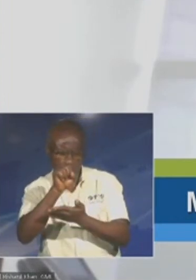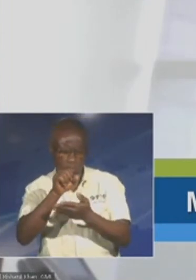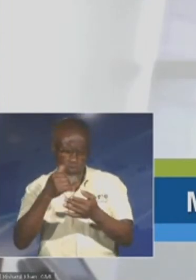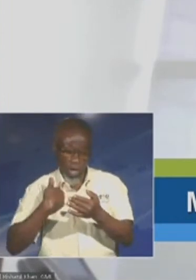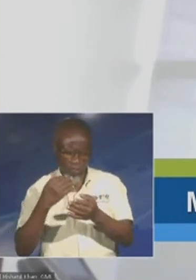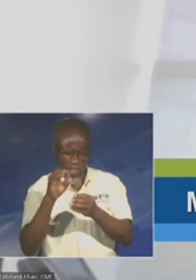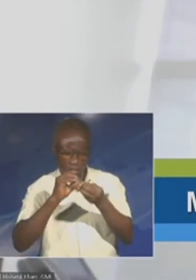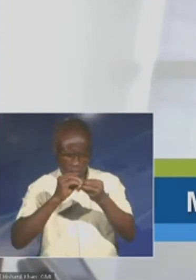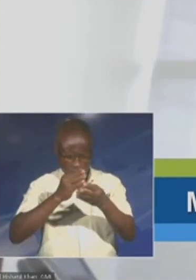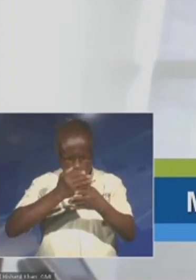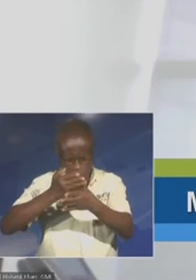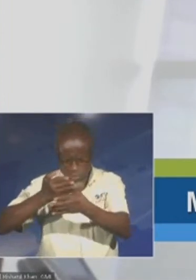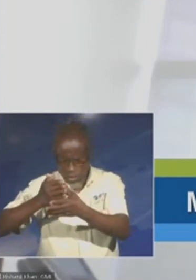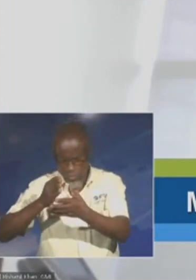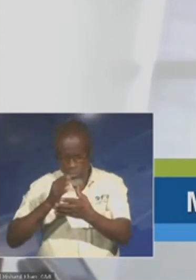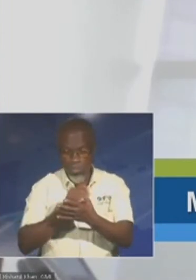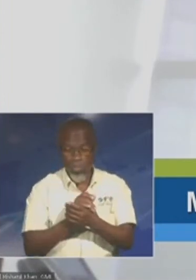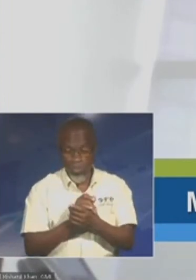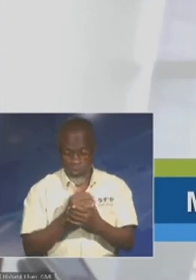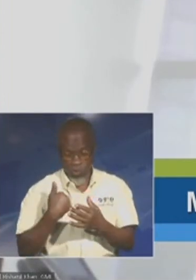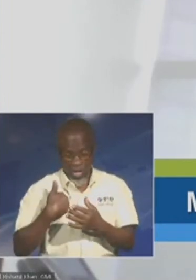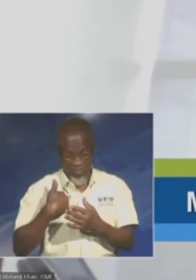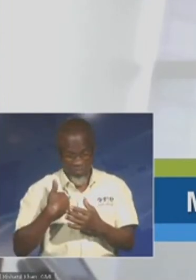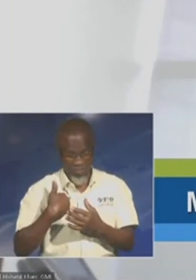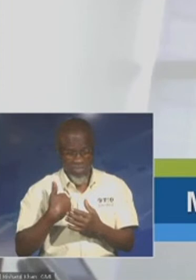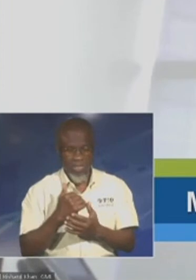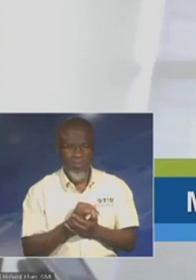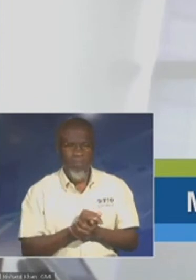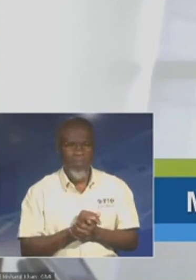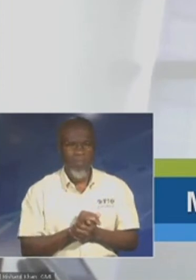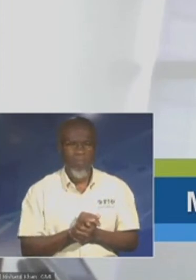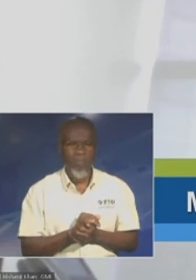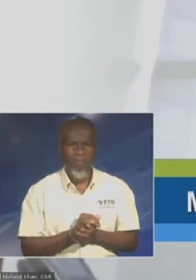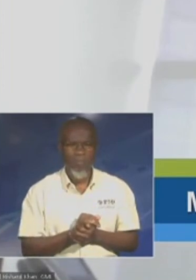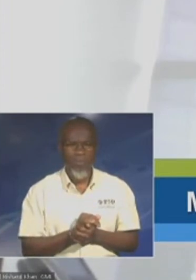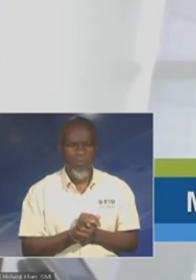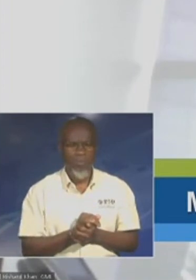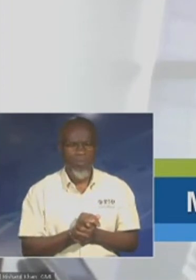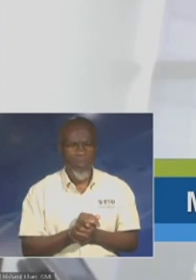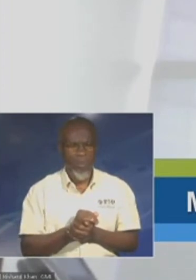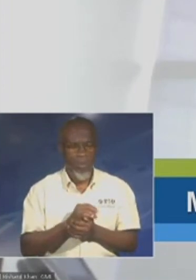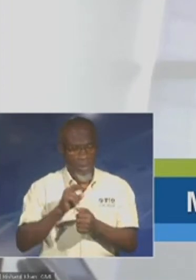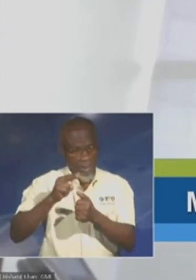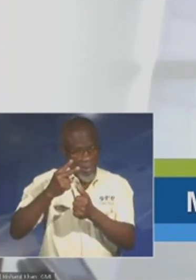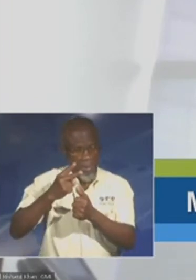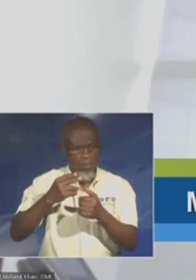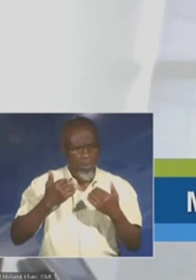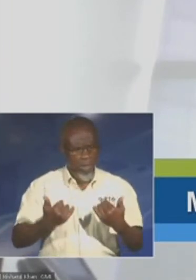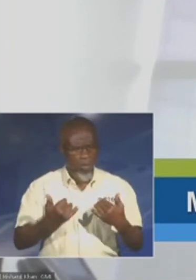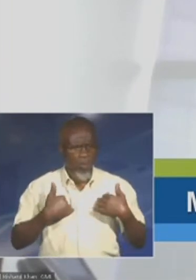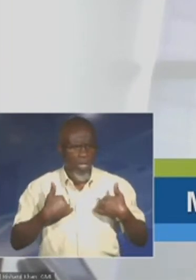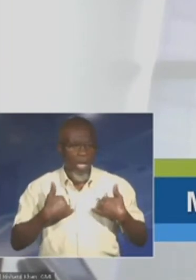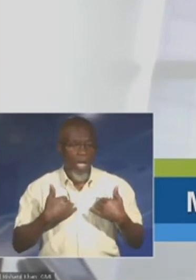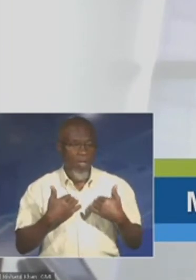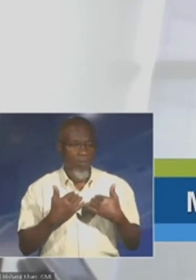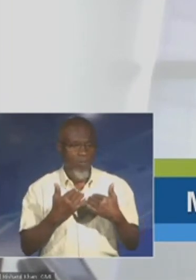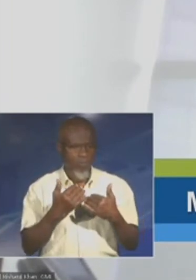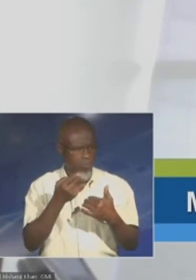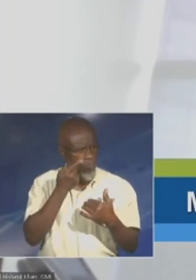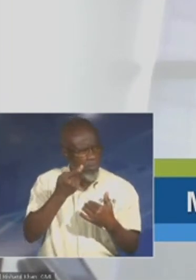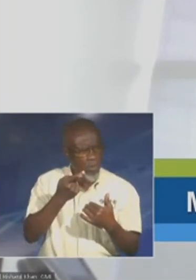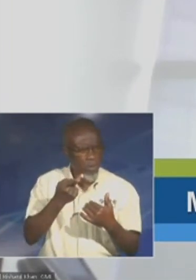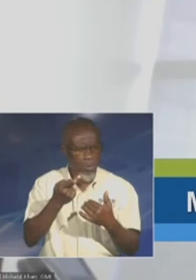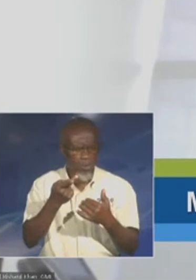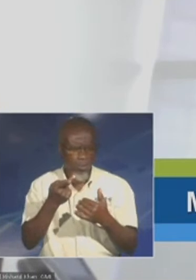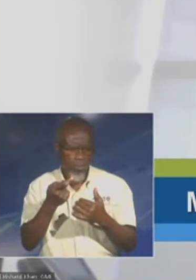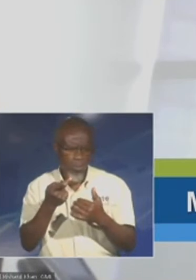And my second question is, now that we seem to have the stealth Omicron variant being dominant in the population, we have